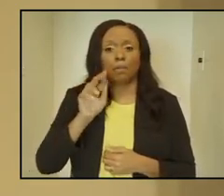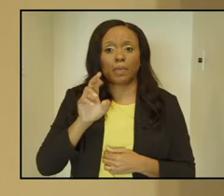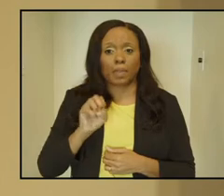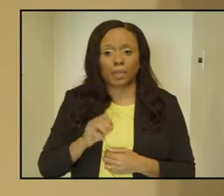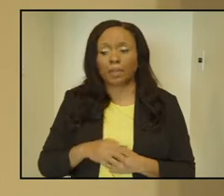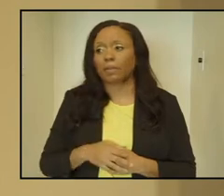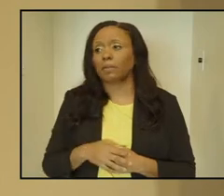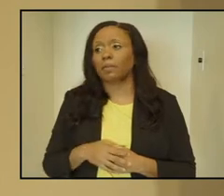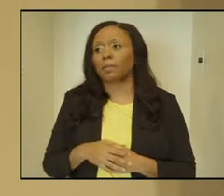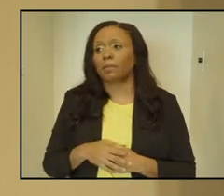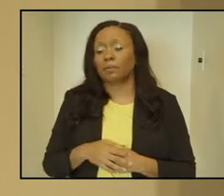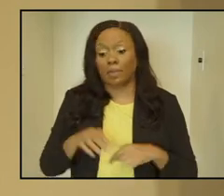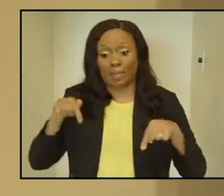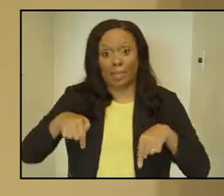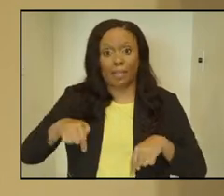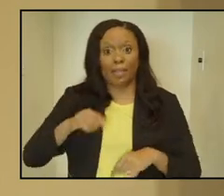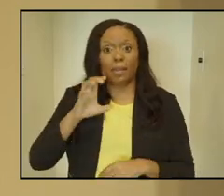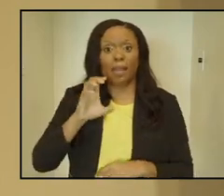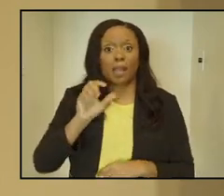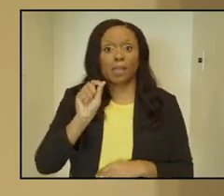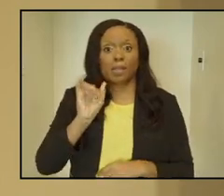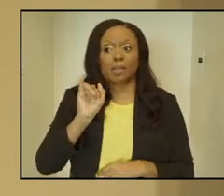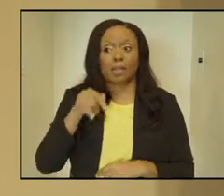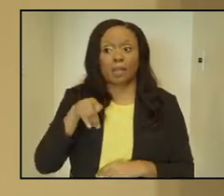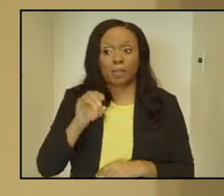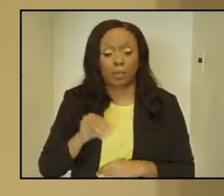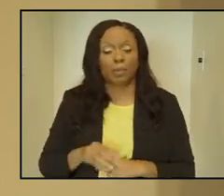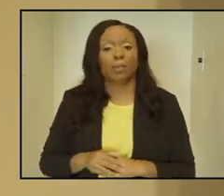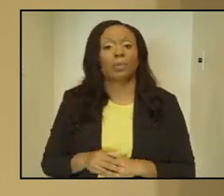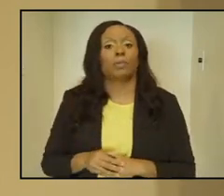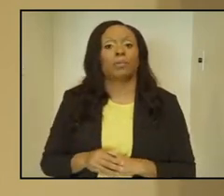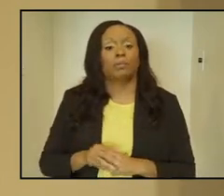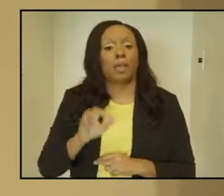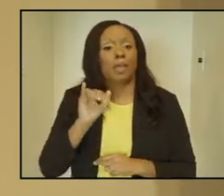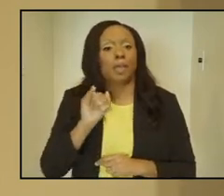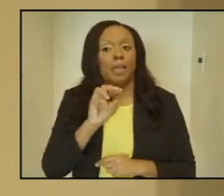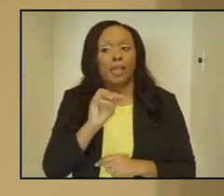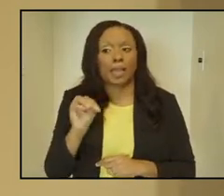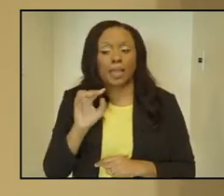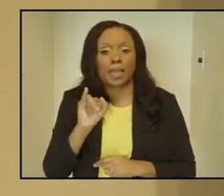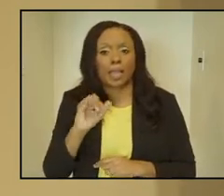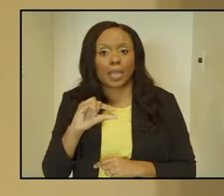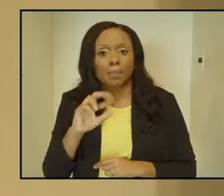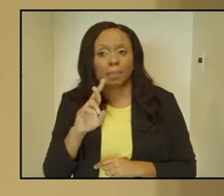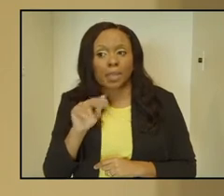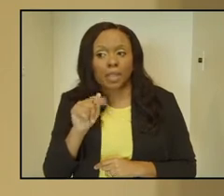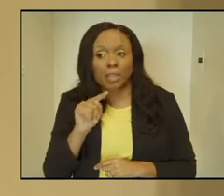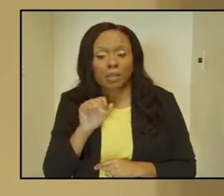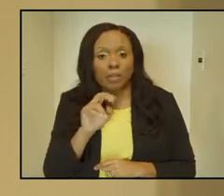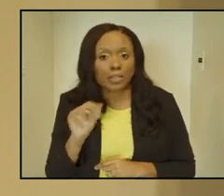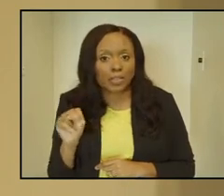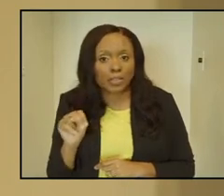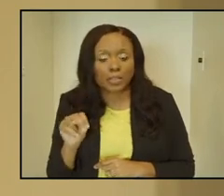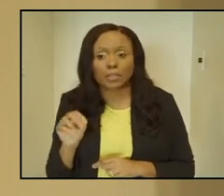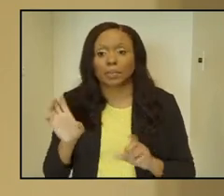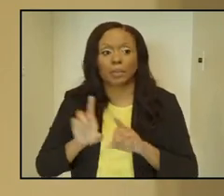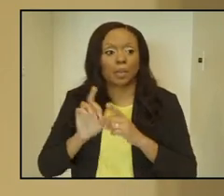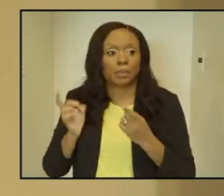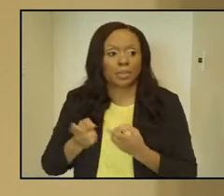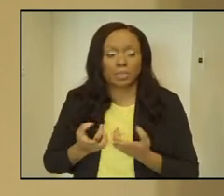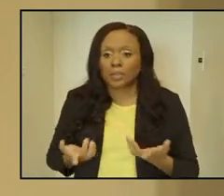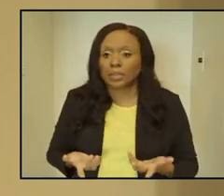seen significant changes with how they deal with the people, and you have to give Jack the jacket, congratulations to the immigration